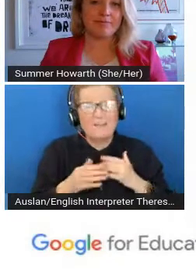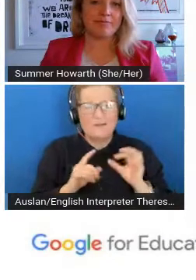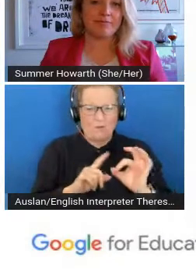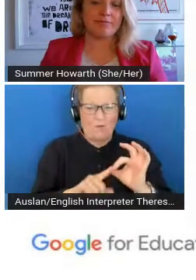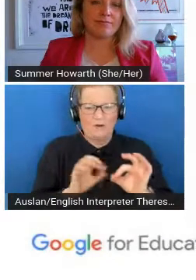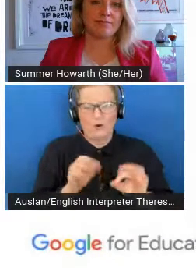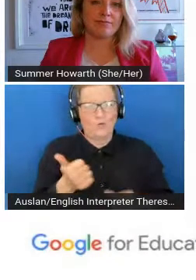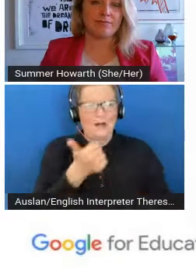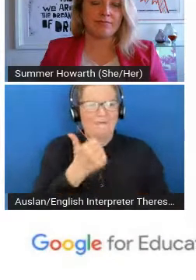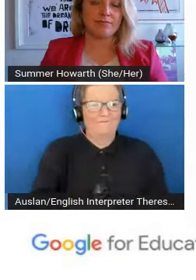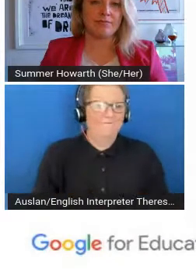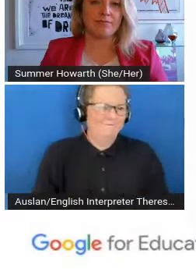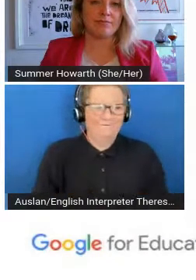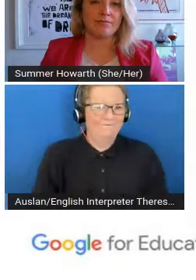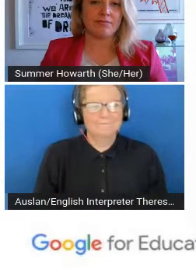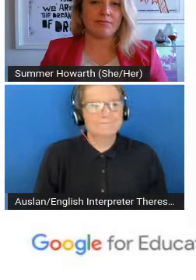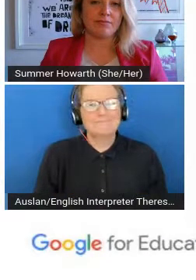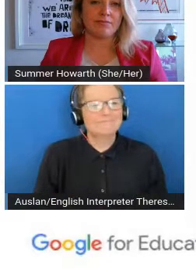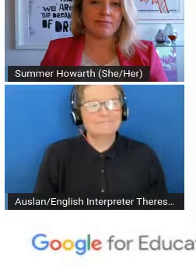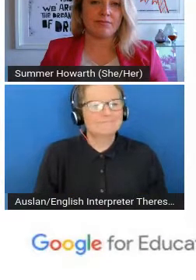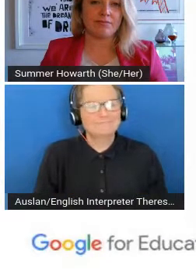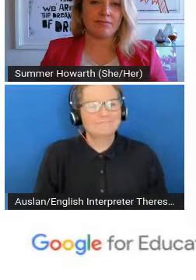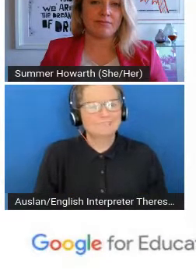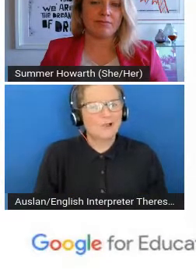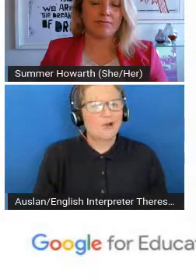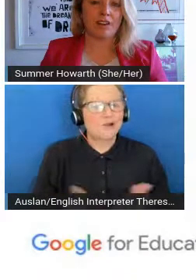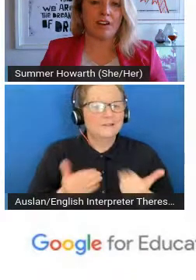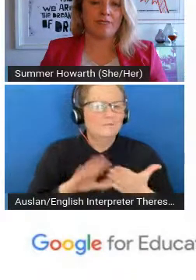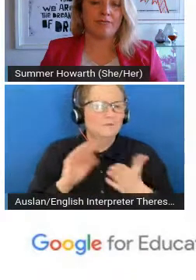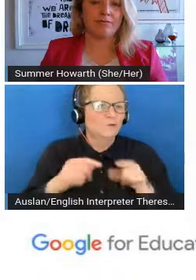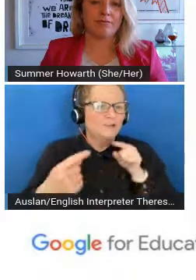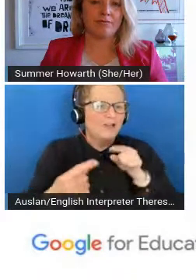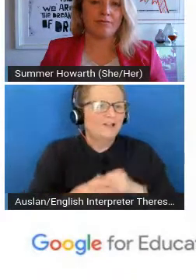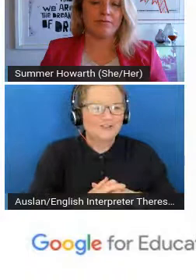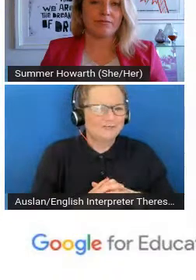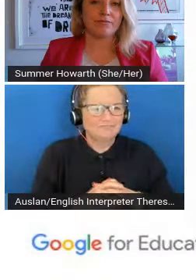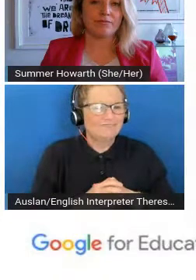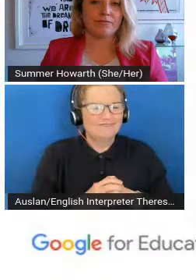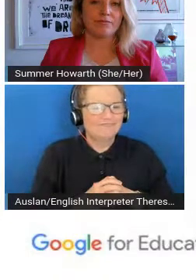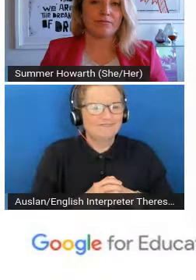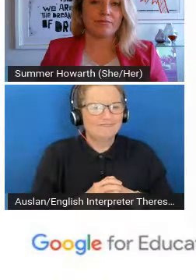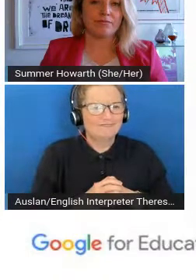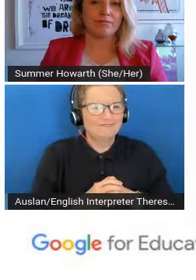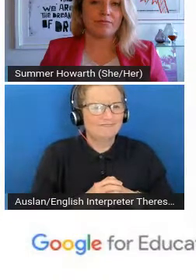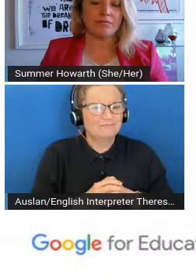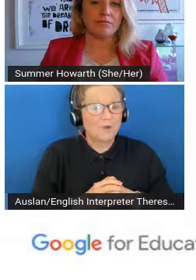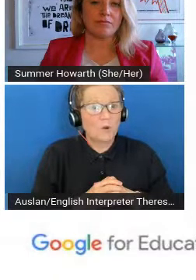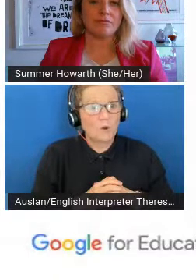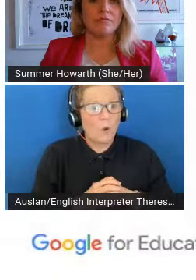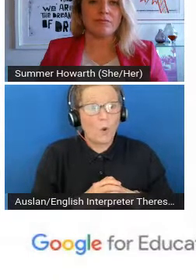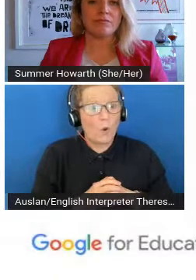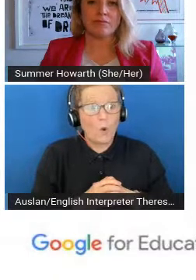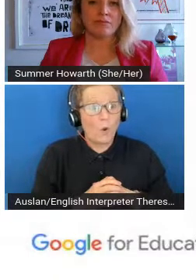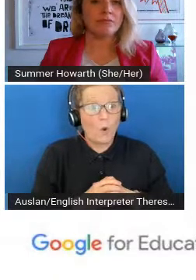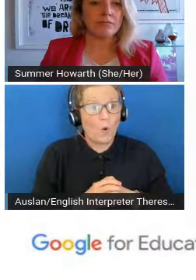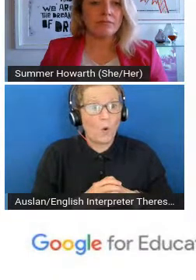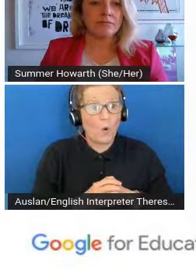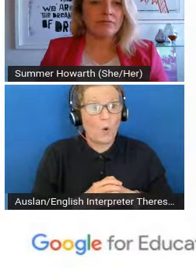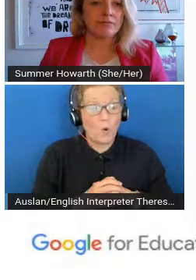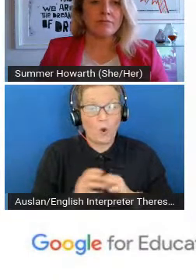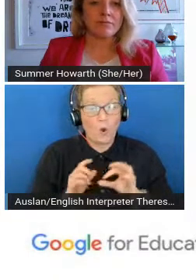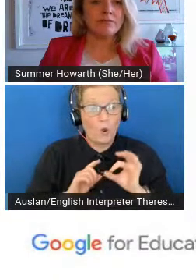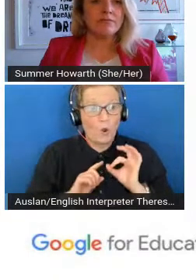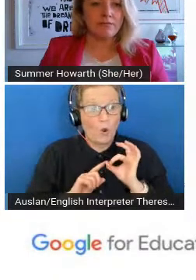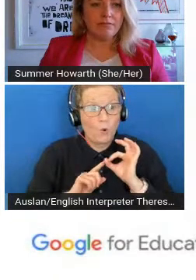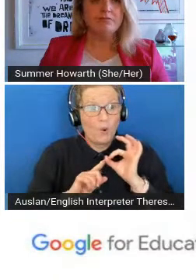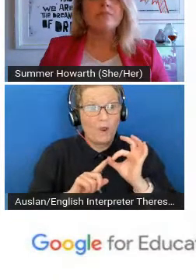enough. As in, it's not challenging enough. Or it's the same person who is always there with their